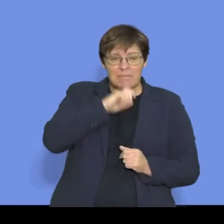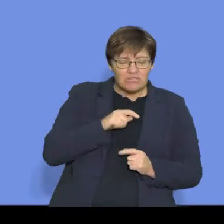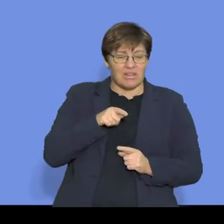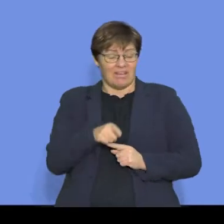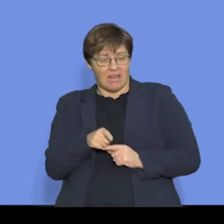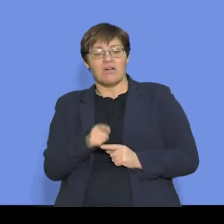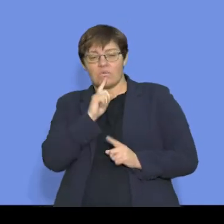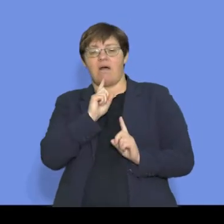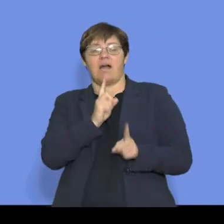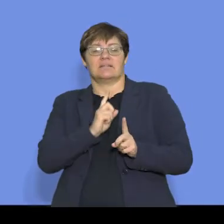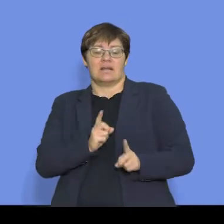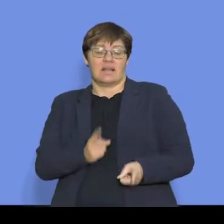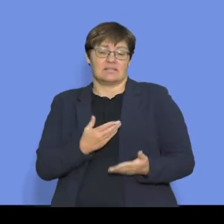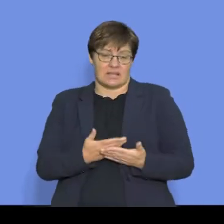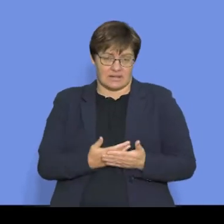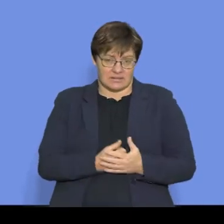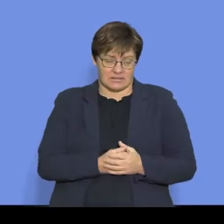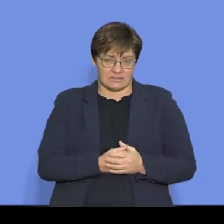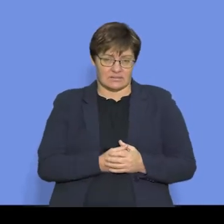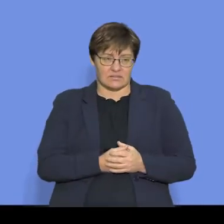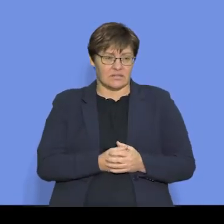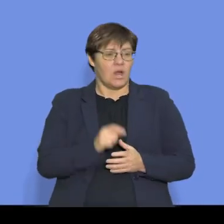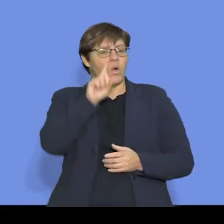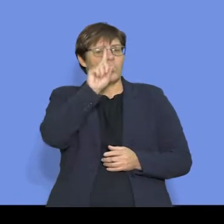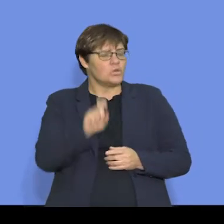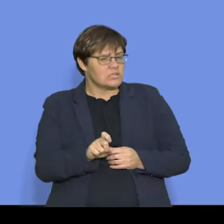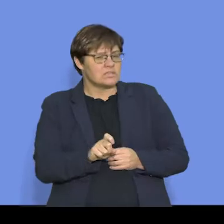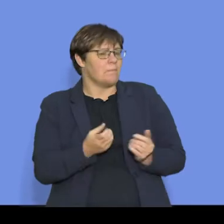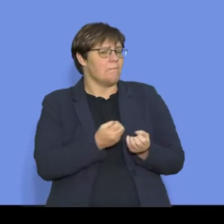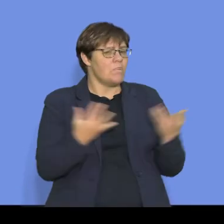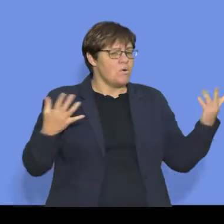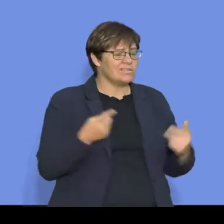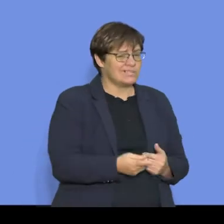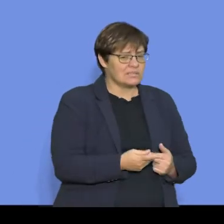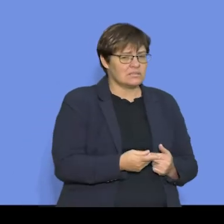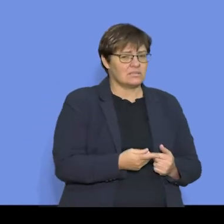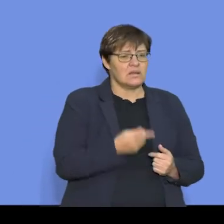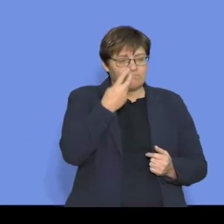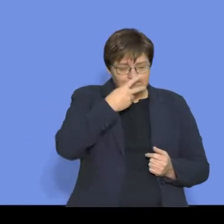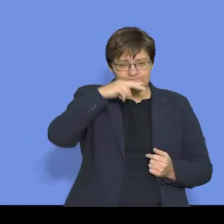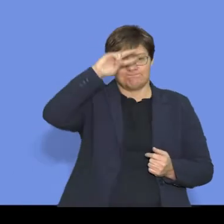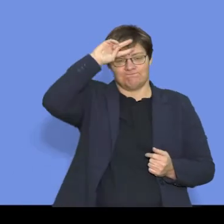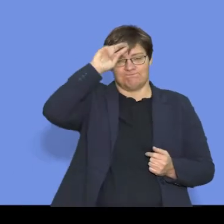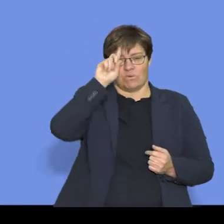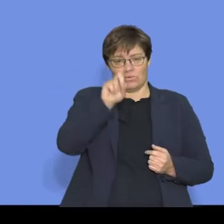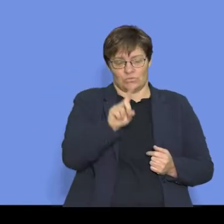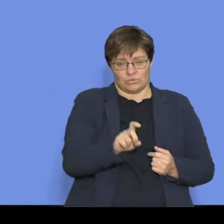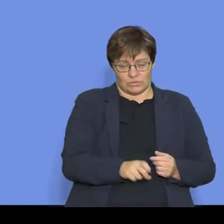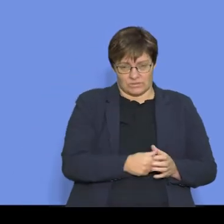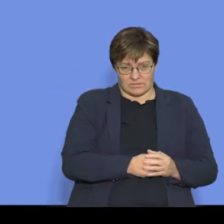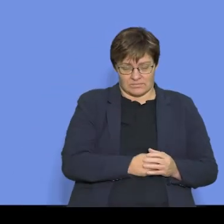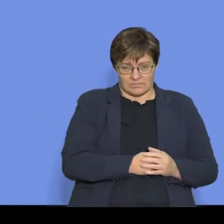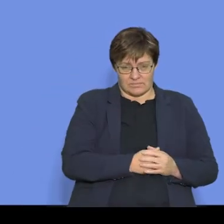in order to be able to answer the questions. So questions on this are mainly interpretation